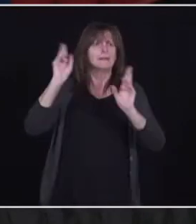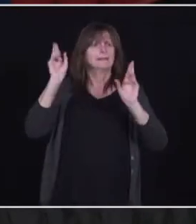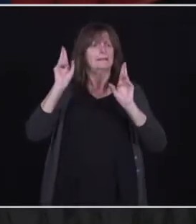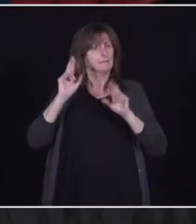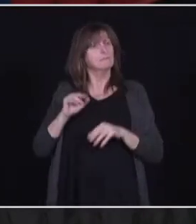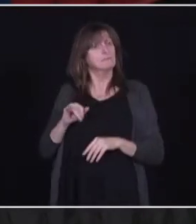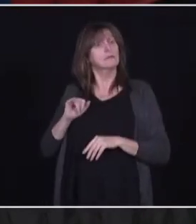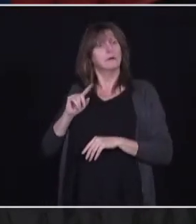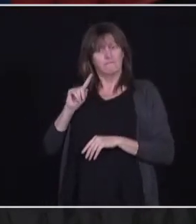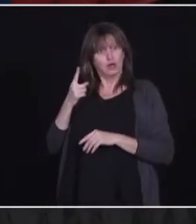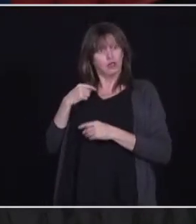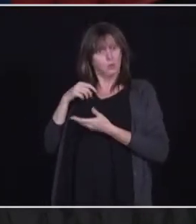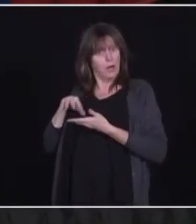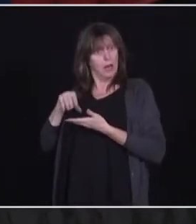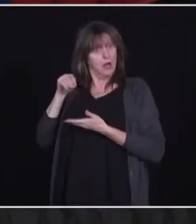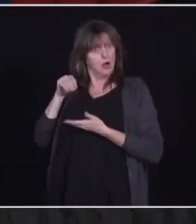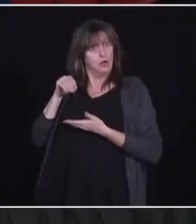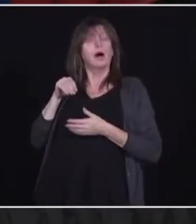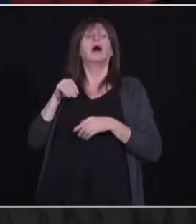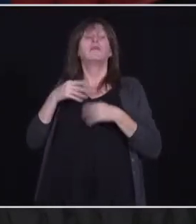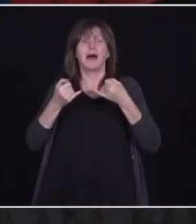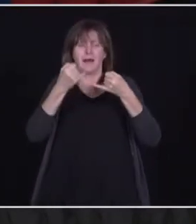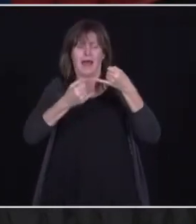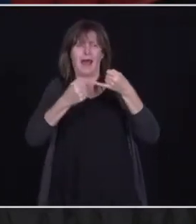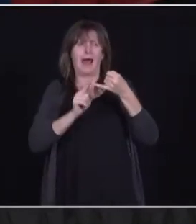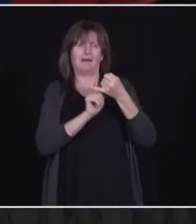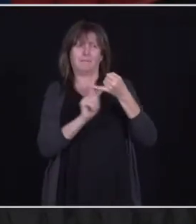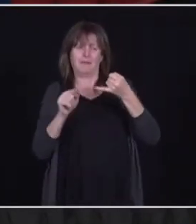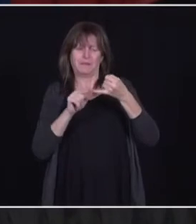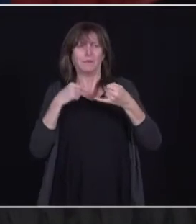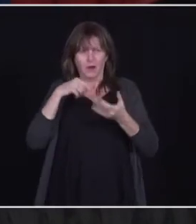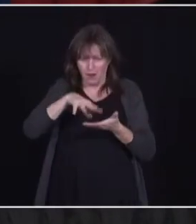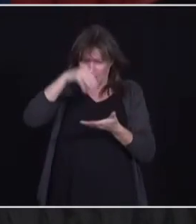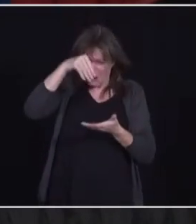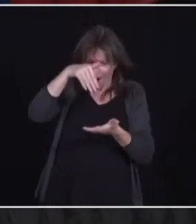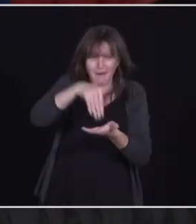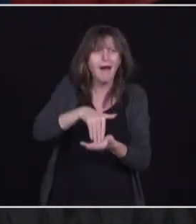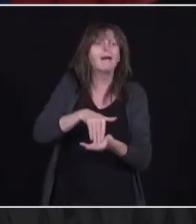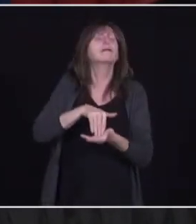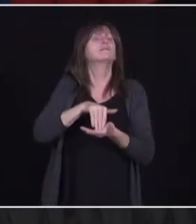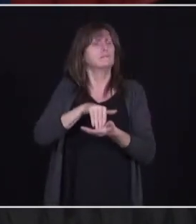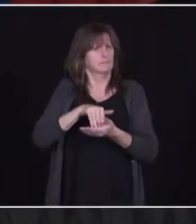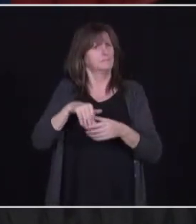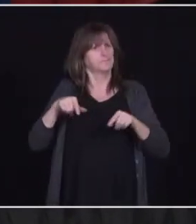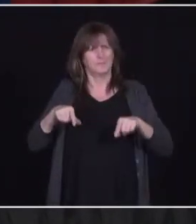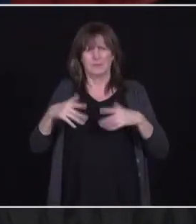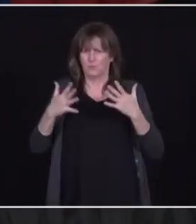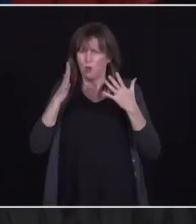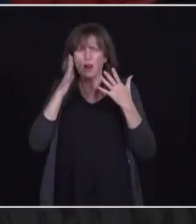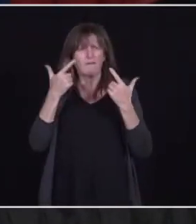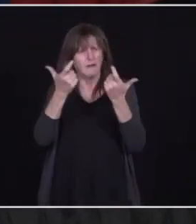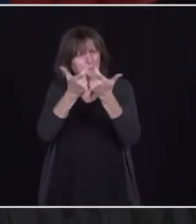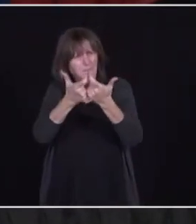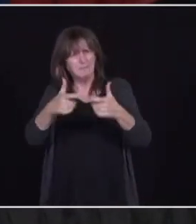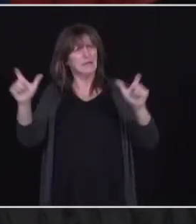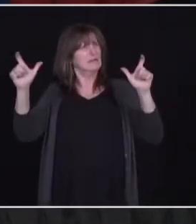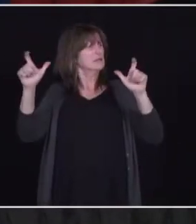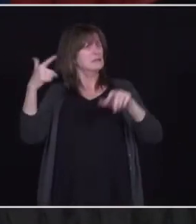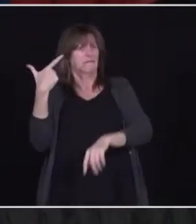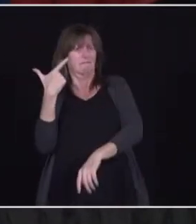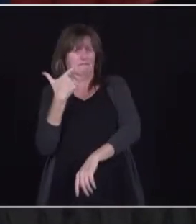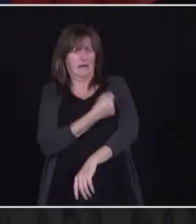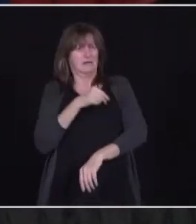said it before, and we all know it's true. This is the biggest vaccination ever for Ontario, for Canada. There